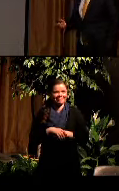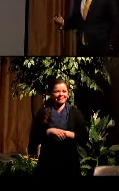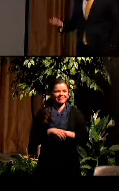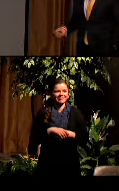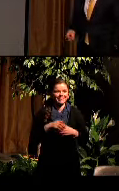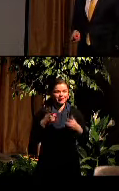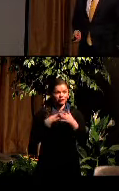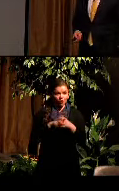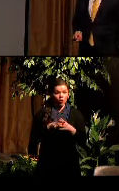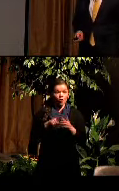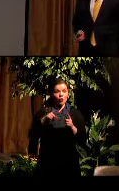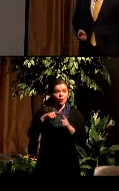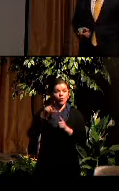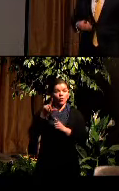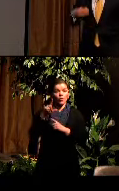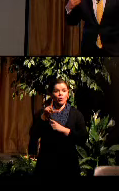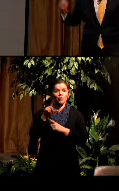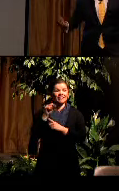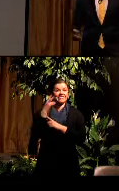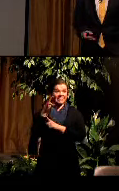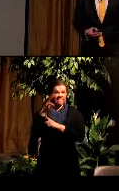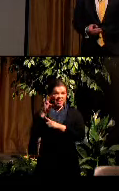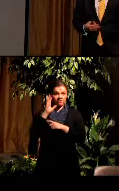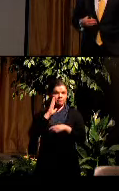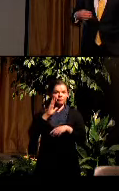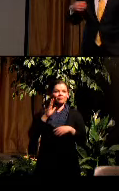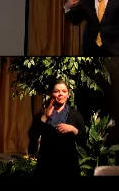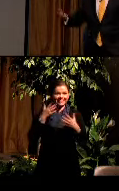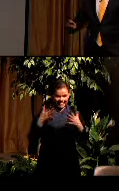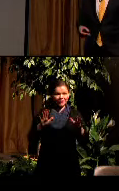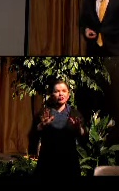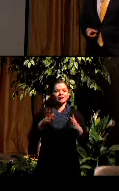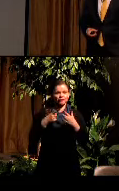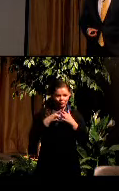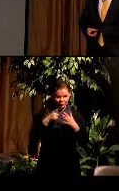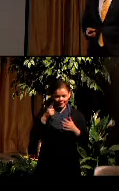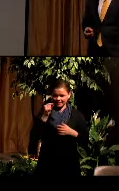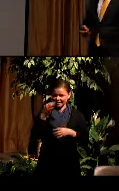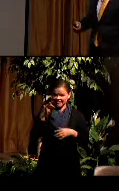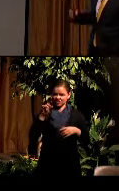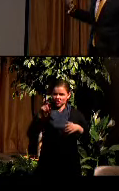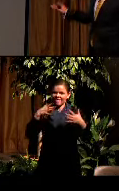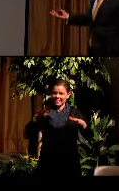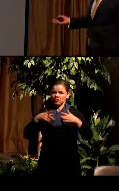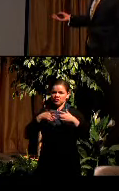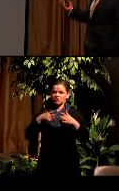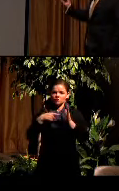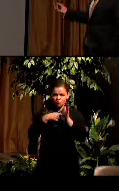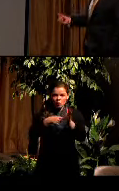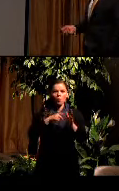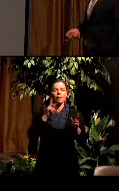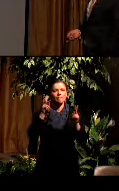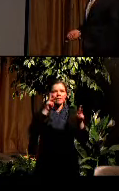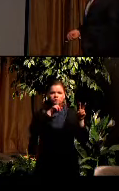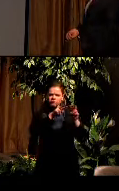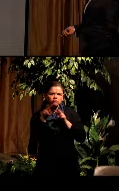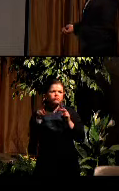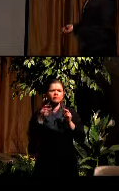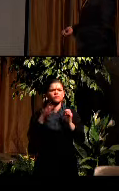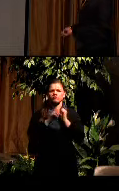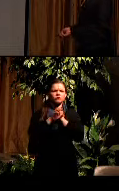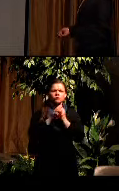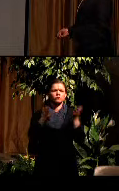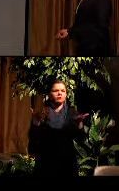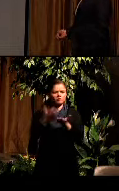Hopefully will be completed in 2019. We're planning all the exhibits now, and we're in a major fundraising campaign to get this thing, make it reality. We're